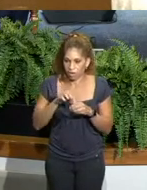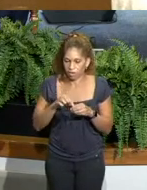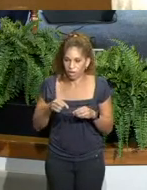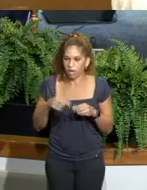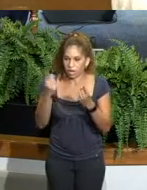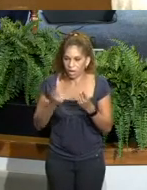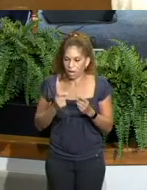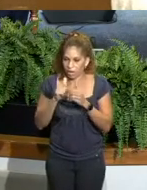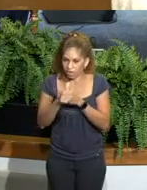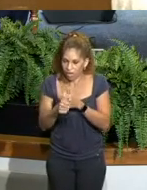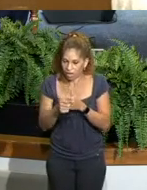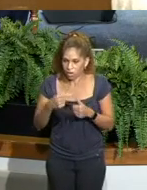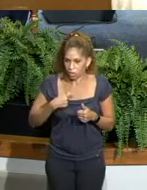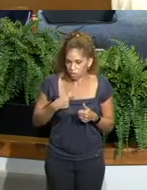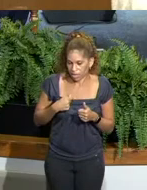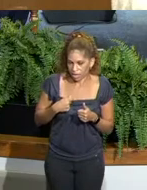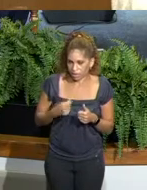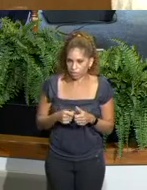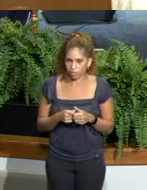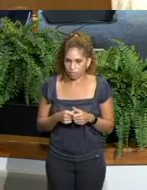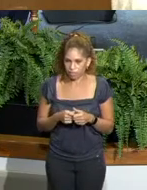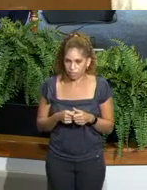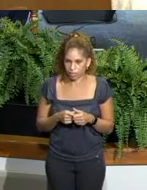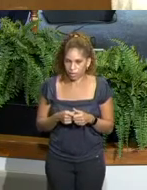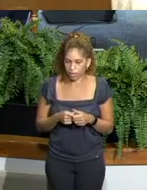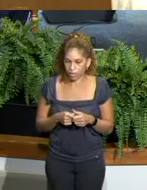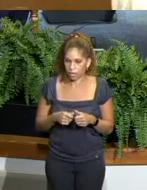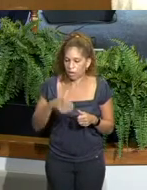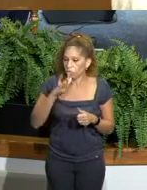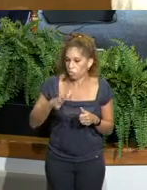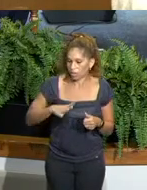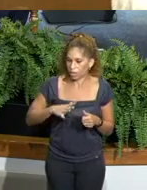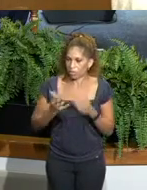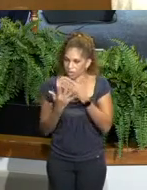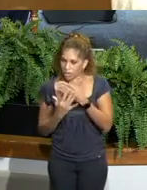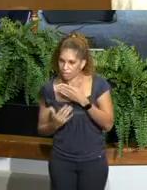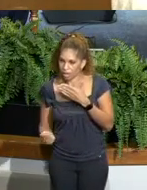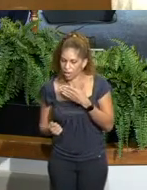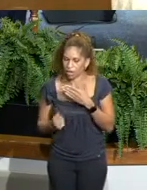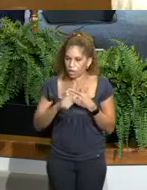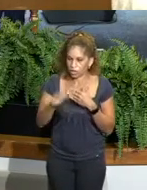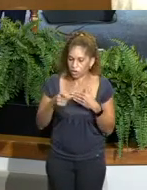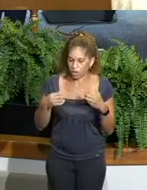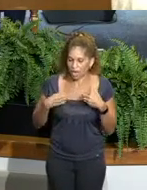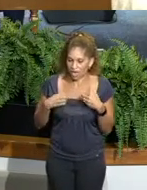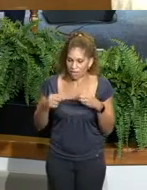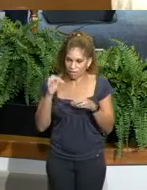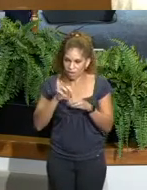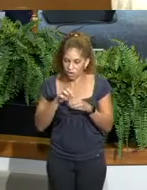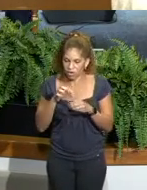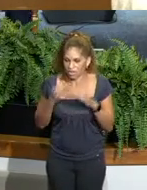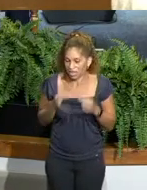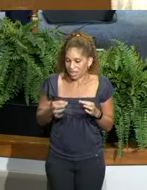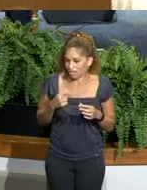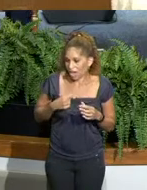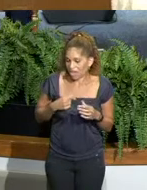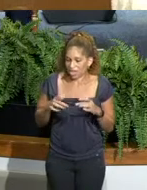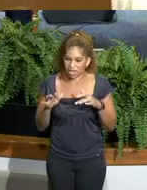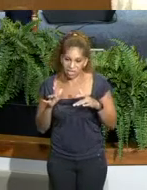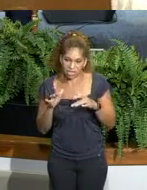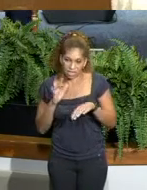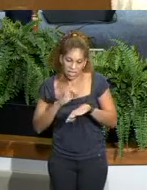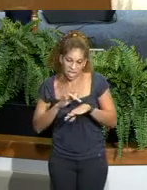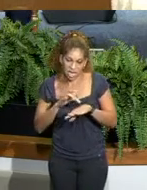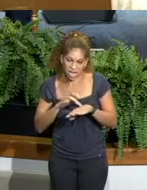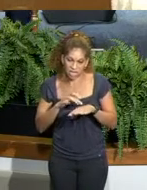me. Deny yourself and follow me. Woman with an issue of blood, you got a vote. If I can just touch the hem of his